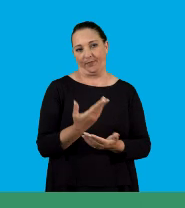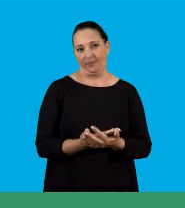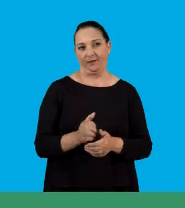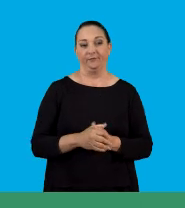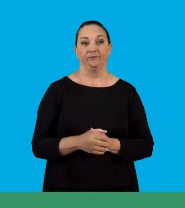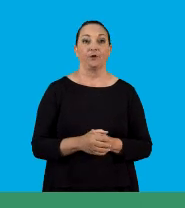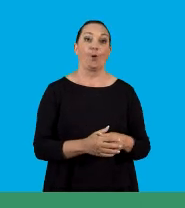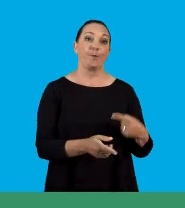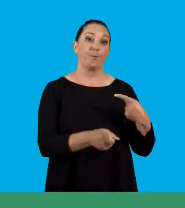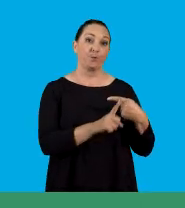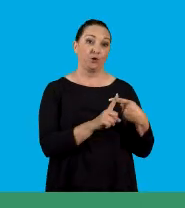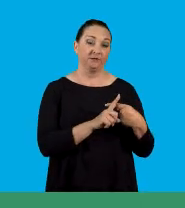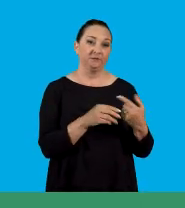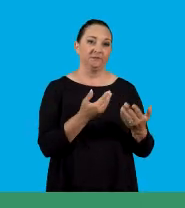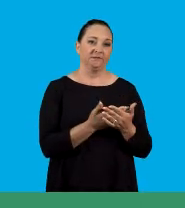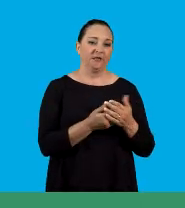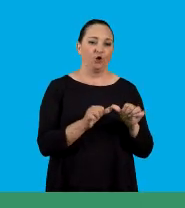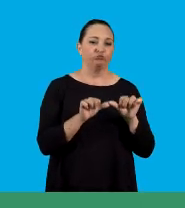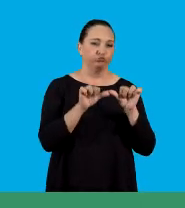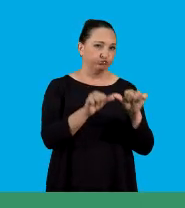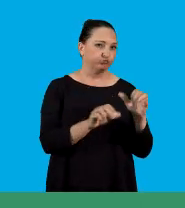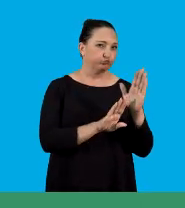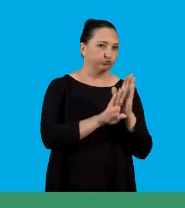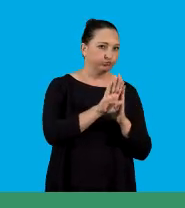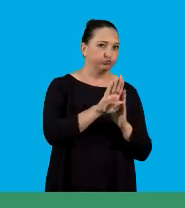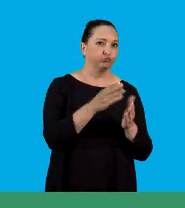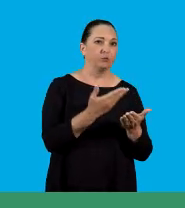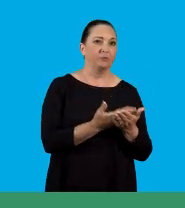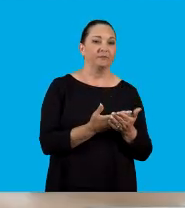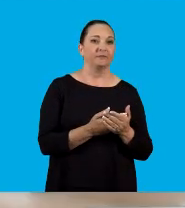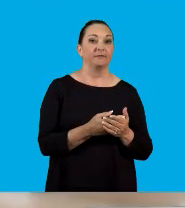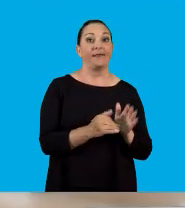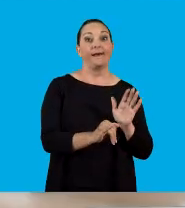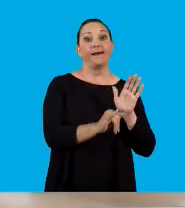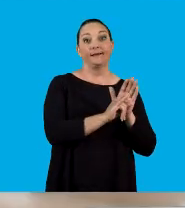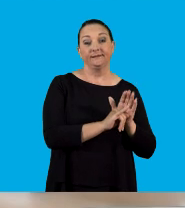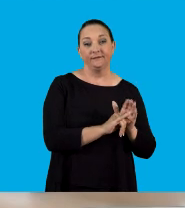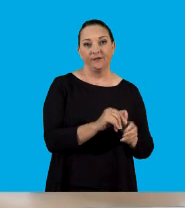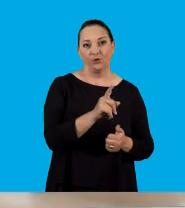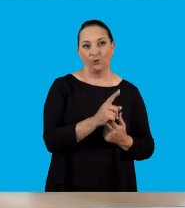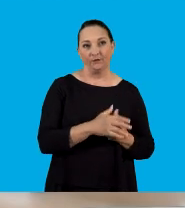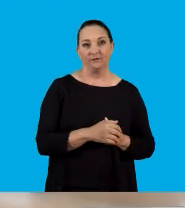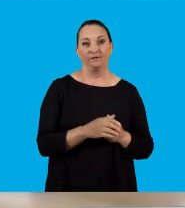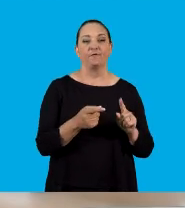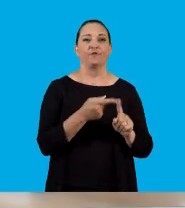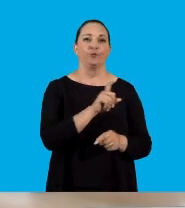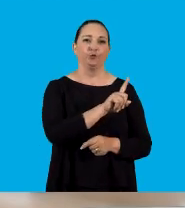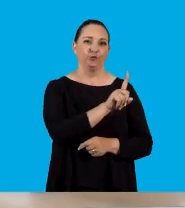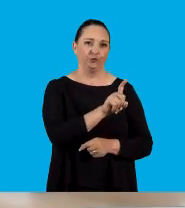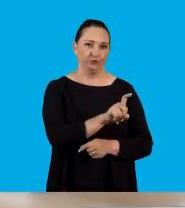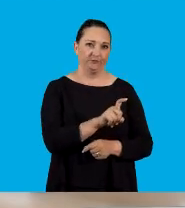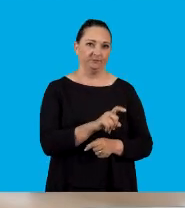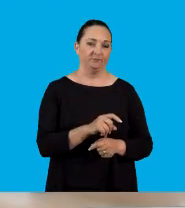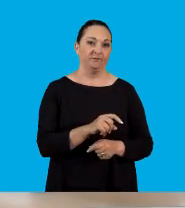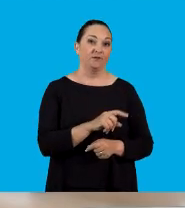what are the positives? For continuous improvement to processes and systems. Remember, we've identified this from our question.